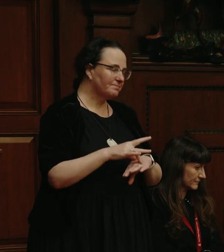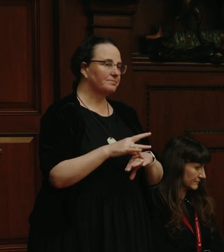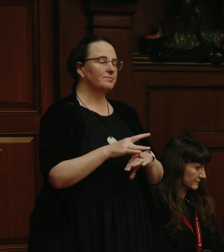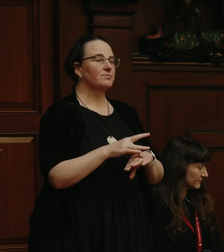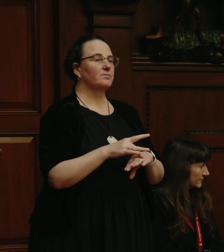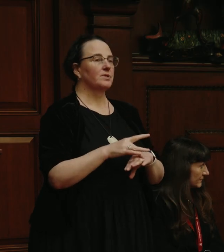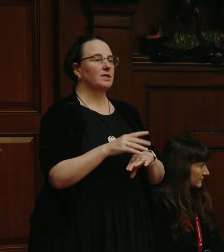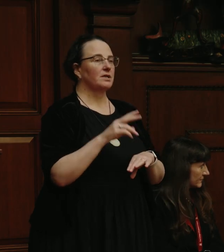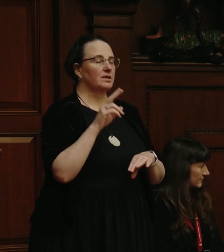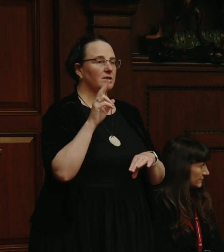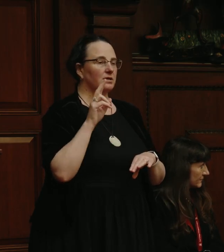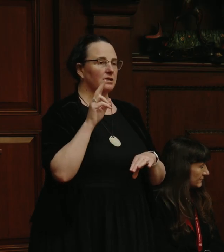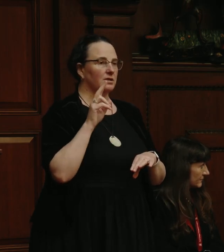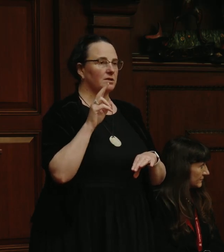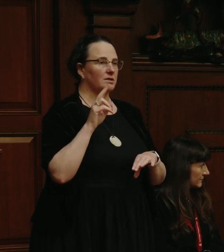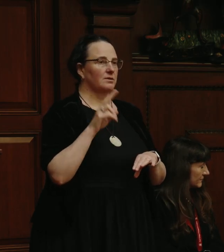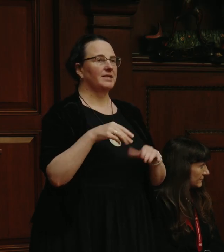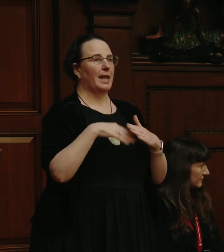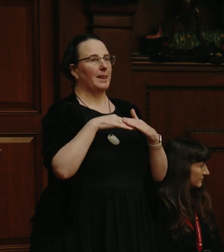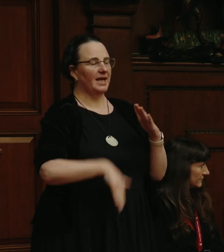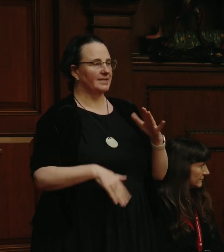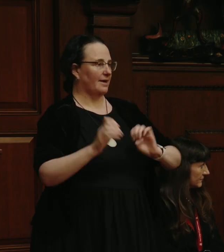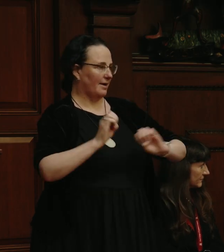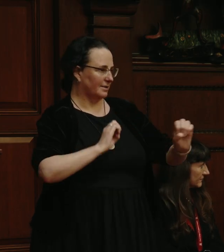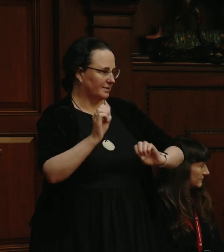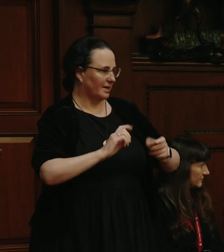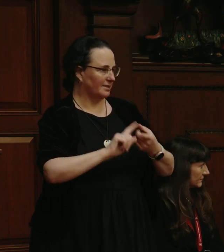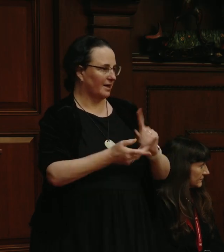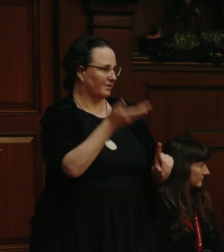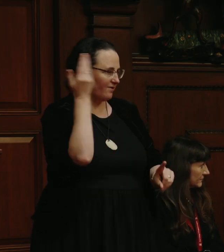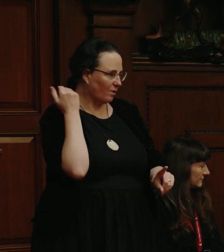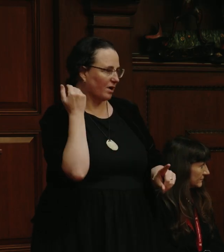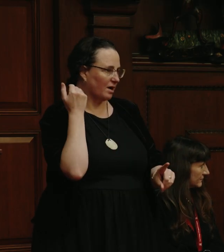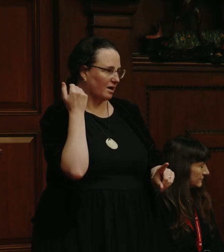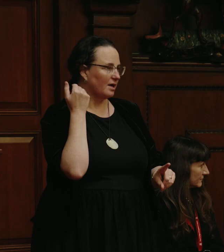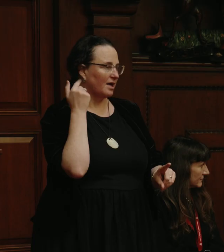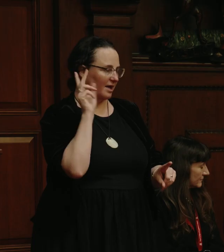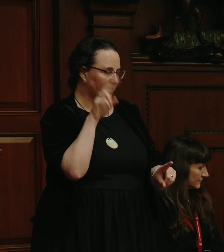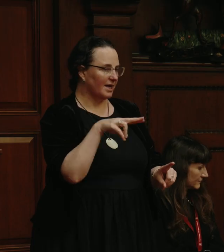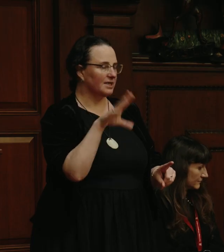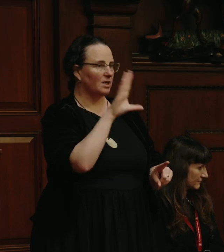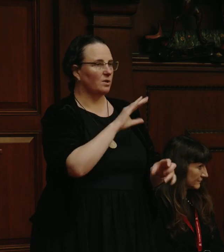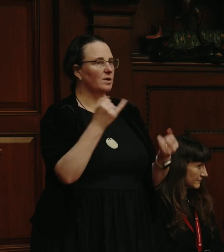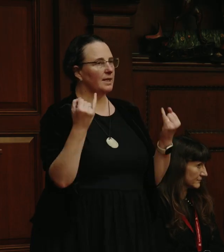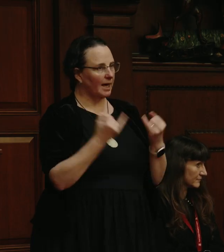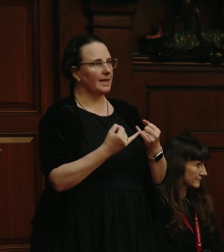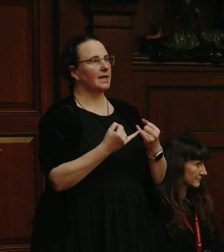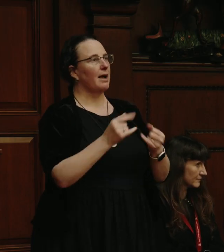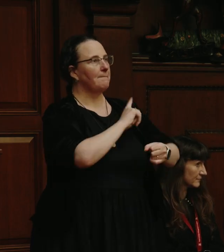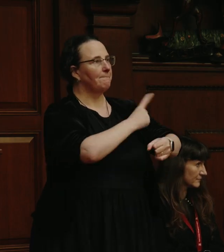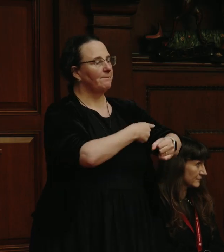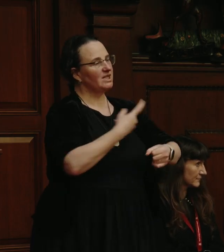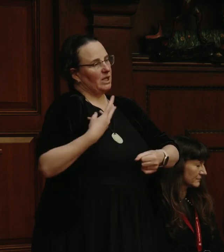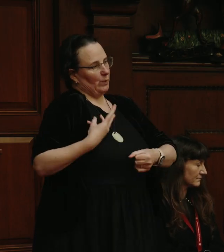illness, you can become deconditioned, so you're exercising less than you did before, and that can appear as muscle